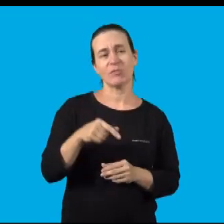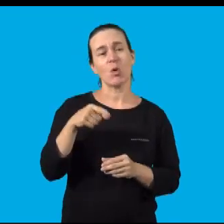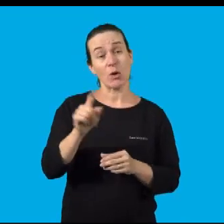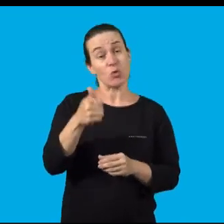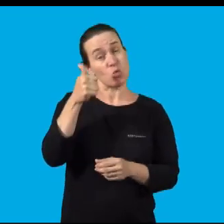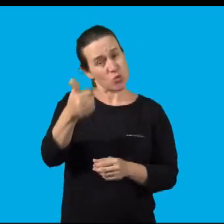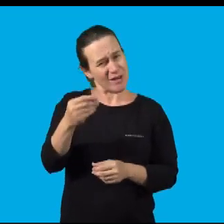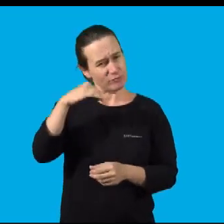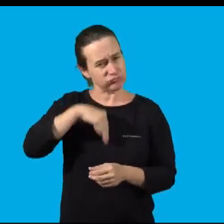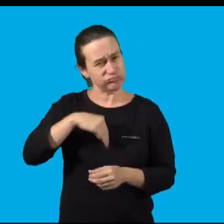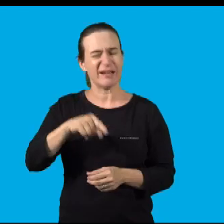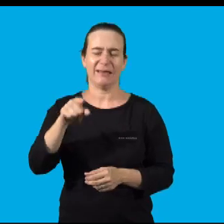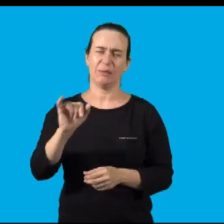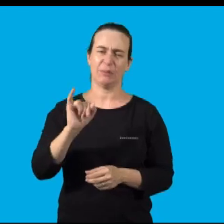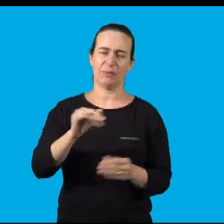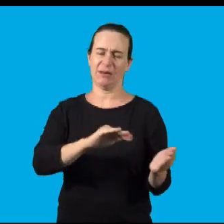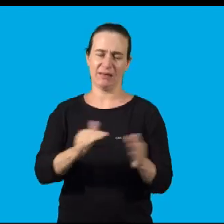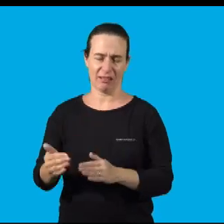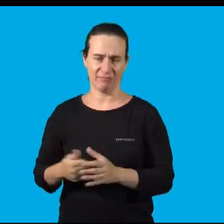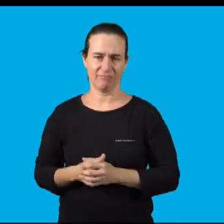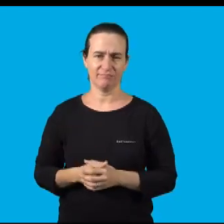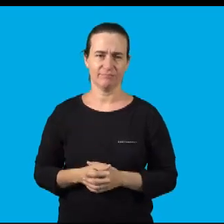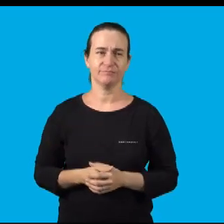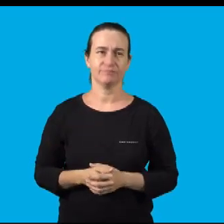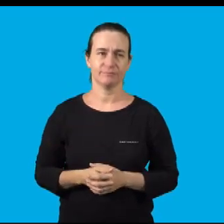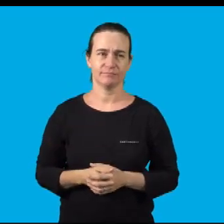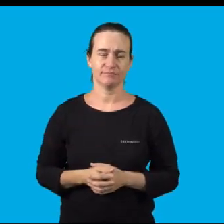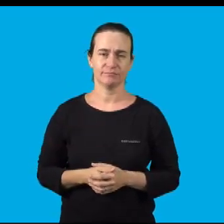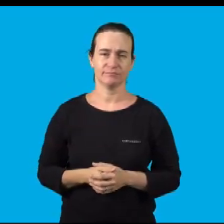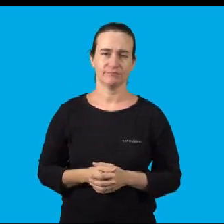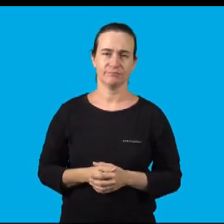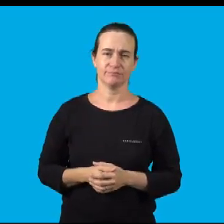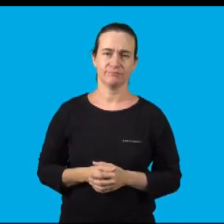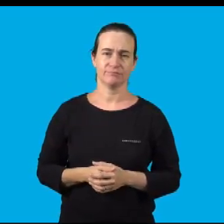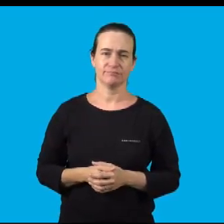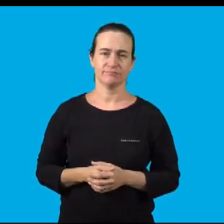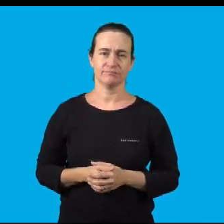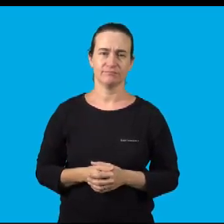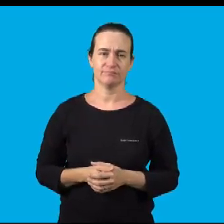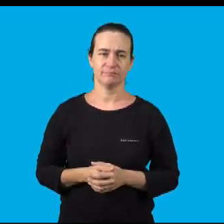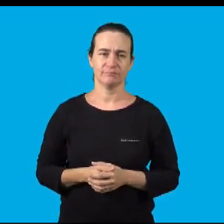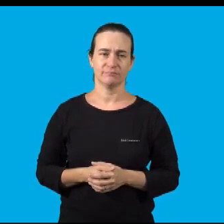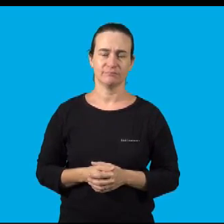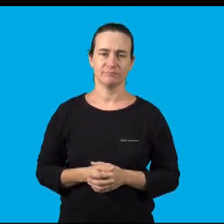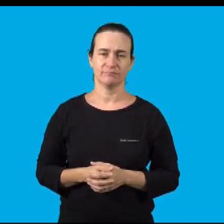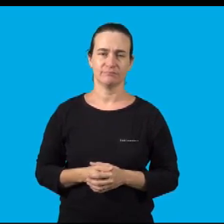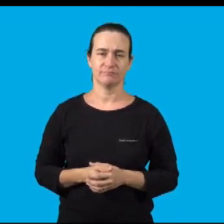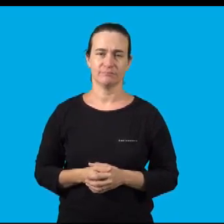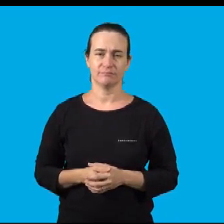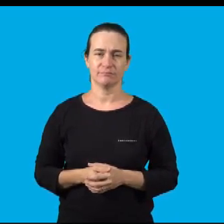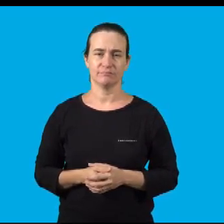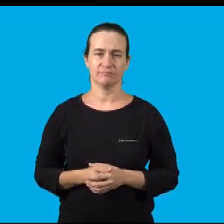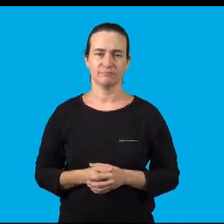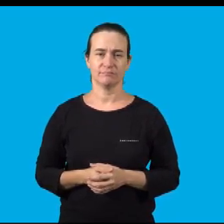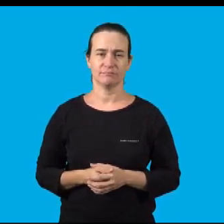tragic demise. So, we have, when we look over here, we